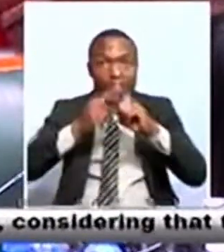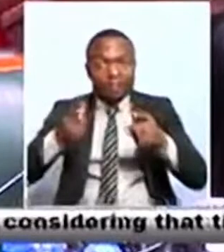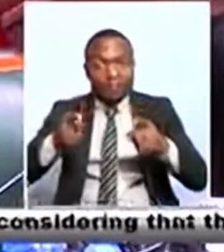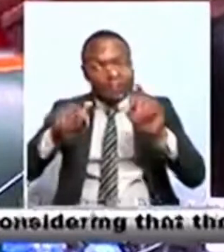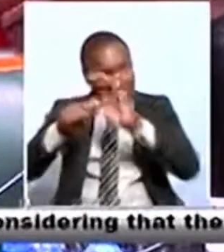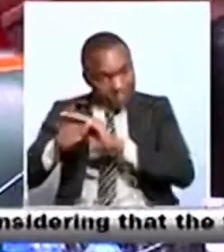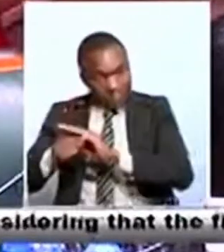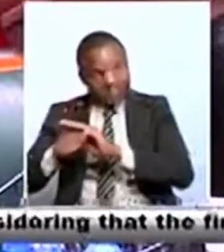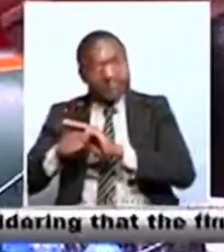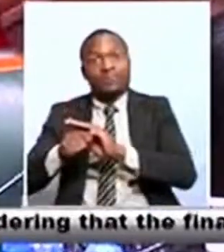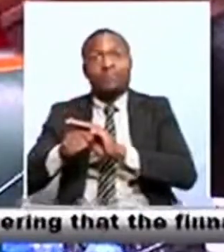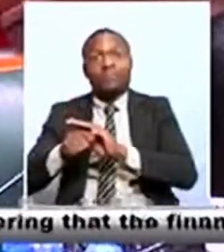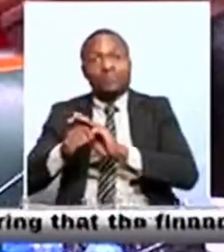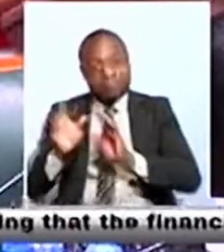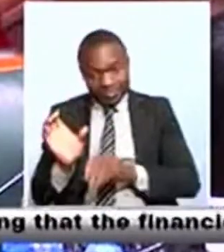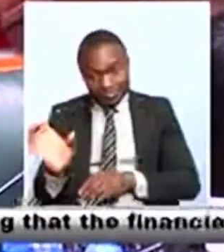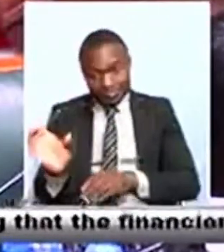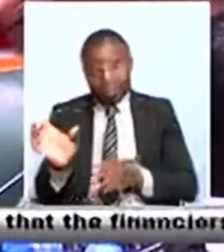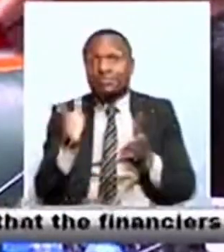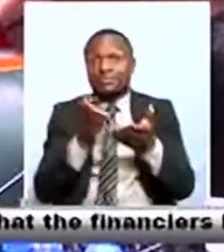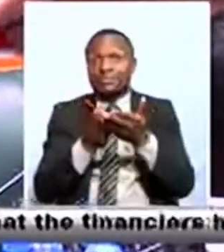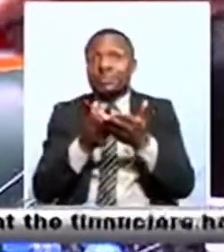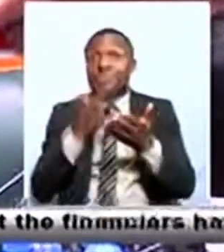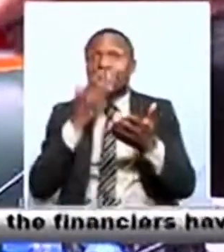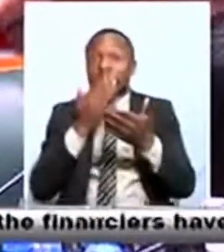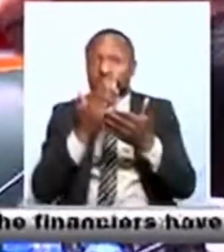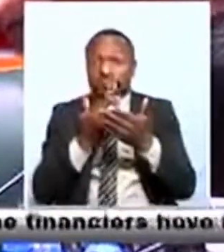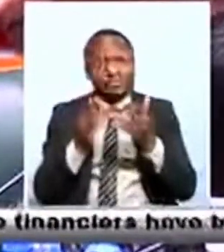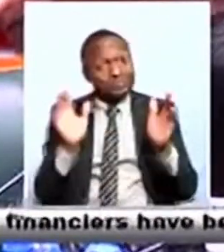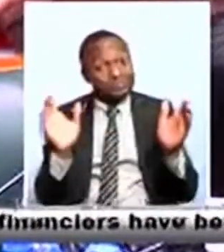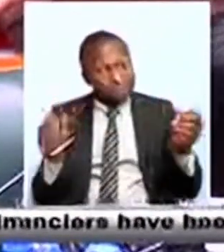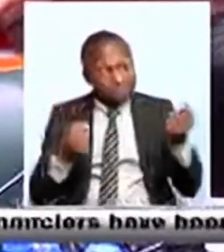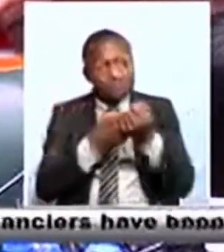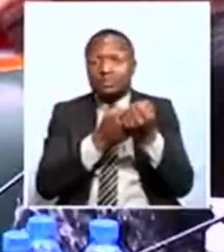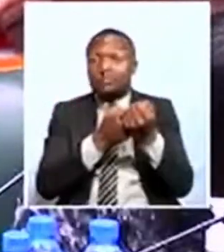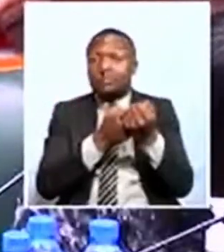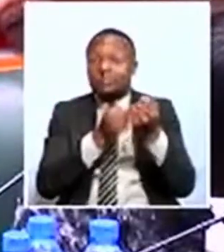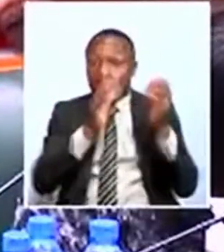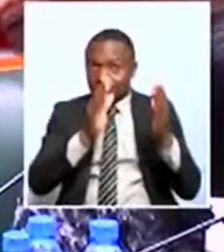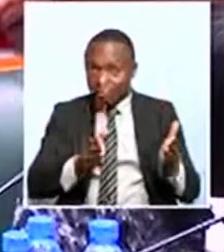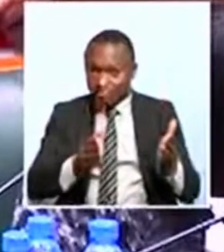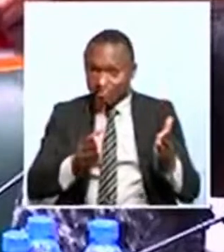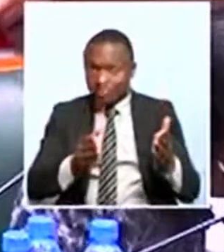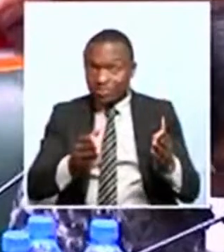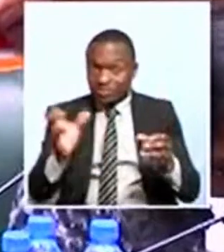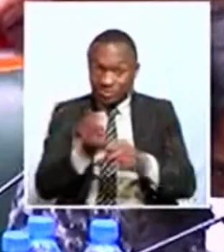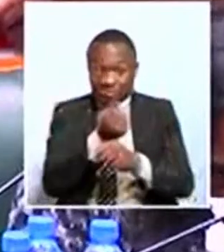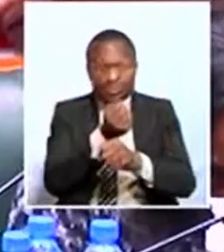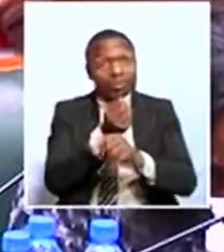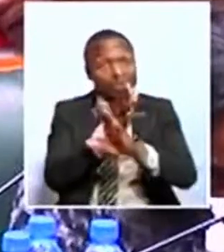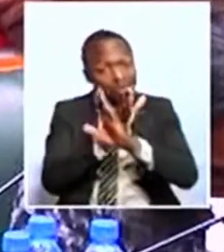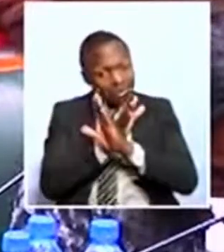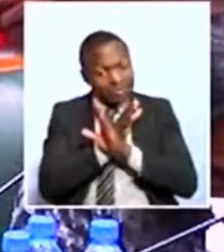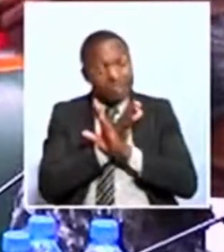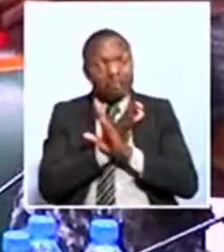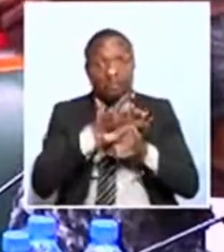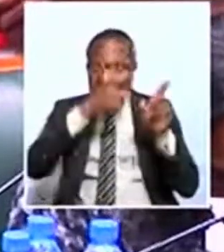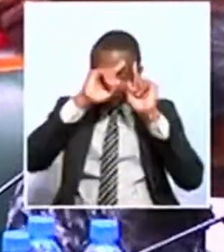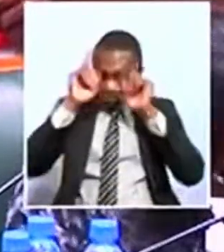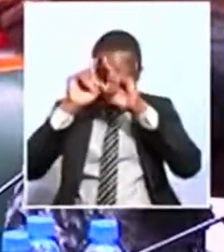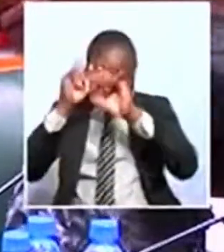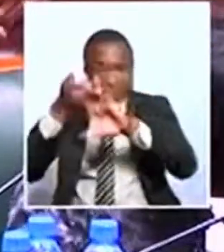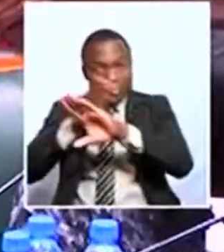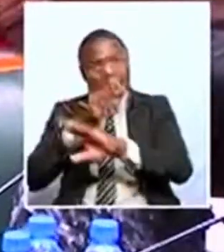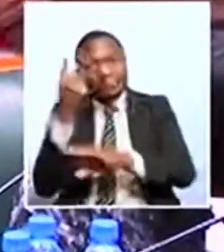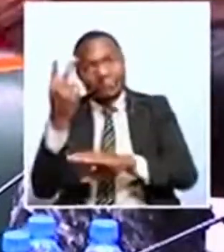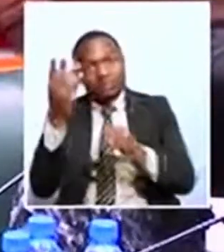initiative, it is imperative for the promoter to get buy-in from Zambia and DRC before the two